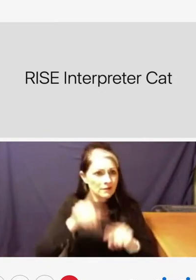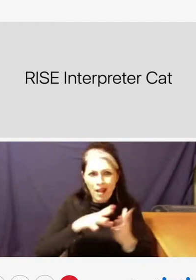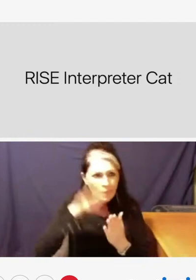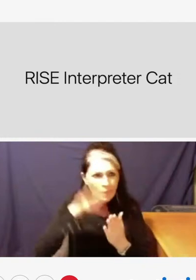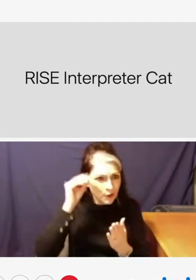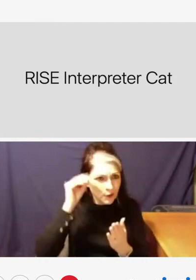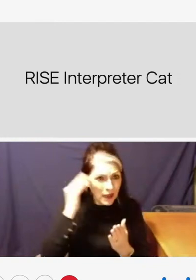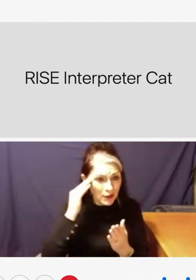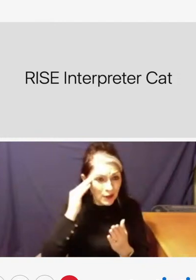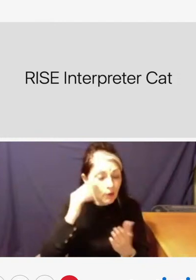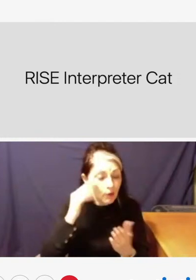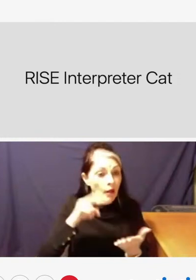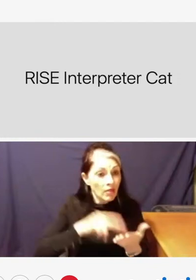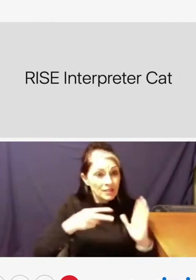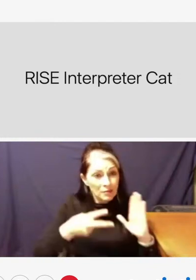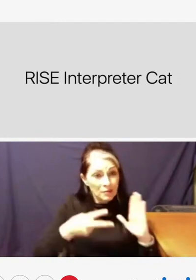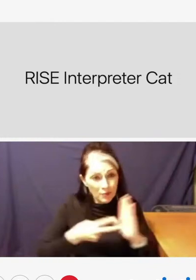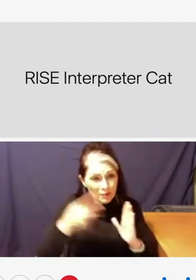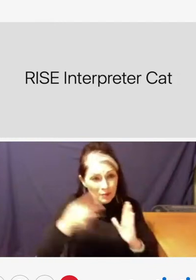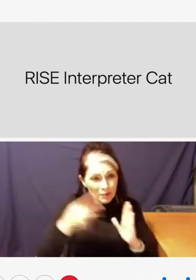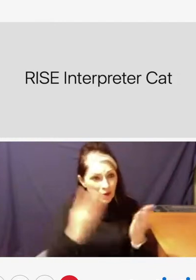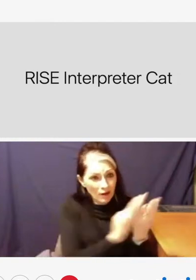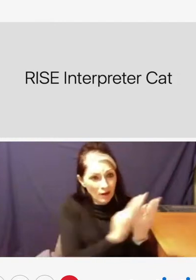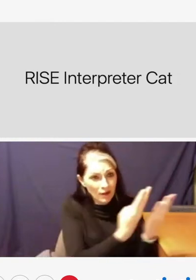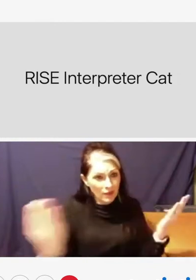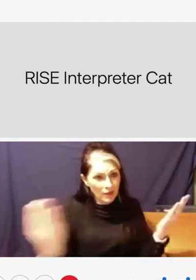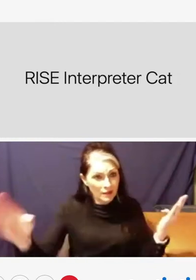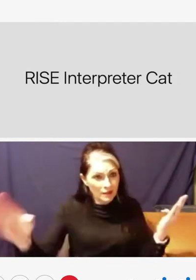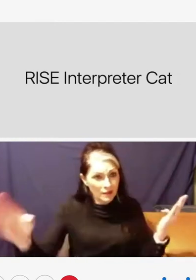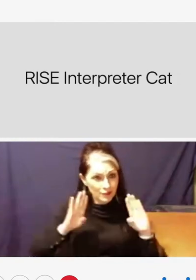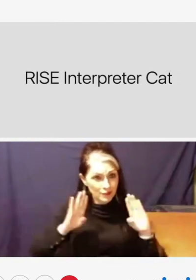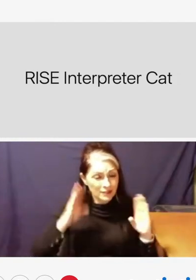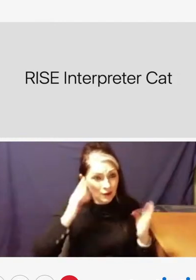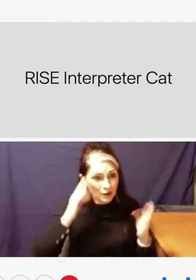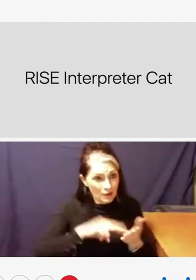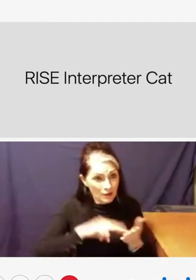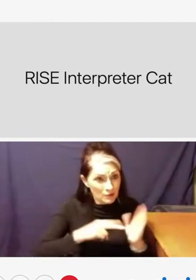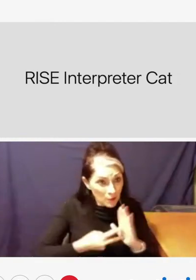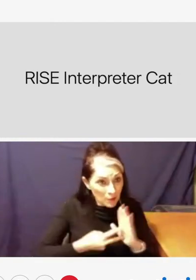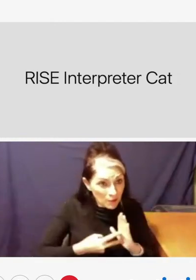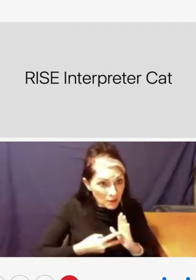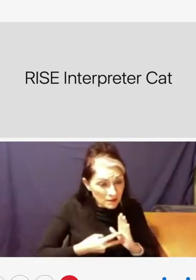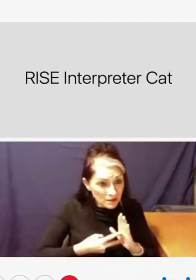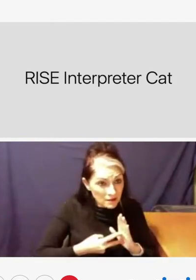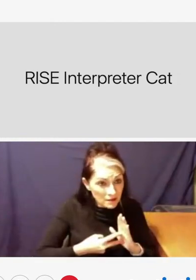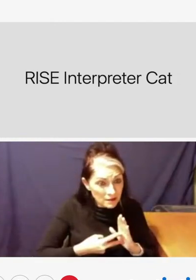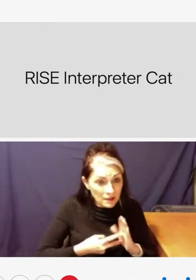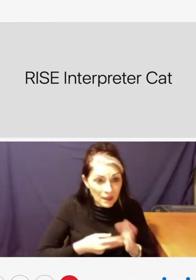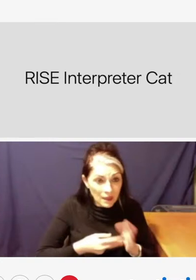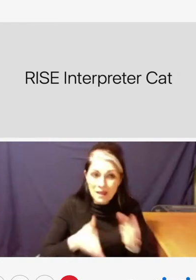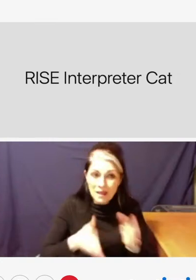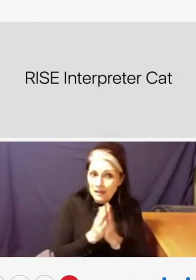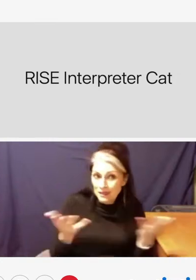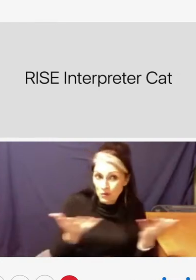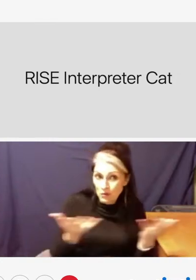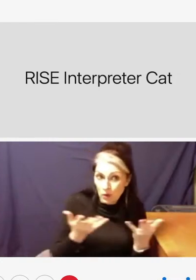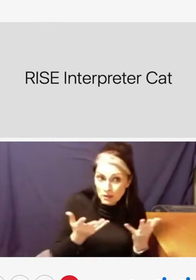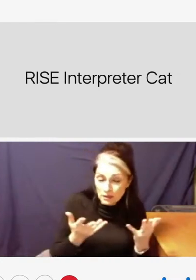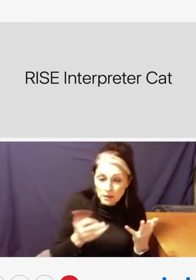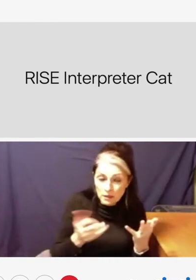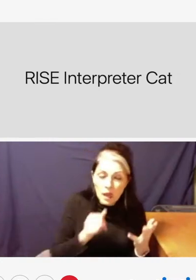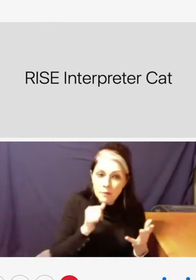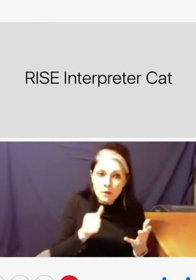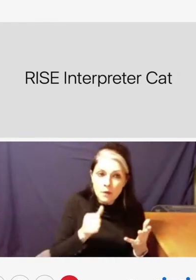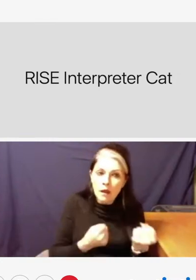Shields and um um and I'm all I'm asking is um I'm not advocating again for the removal of